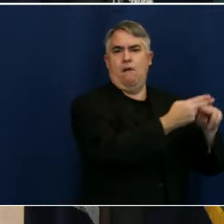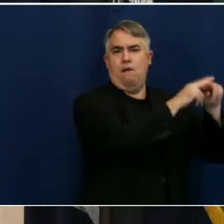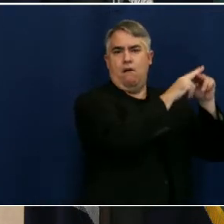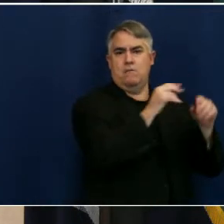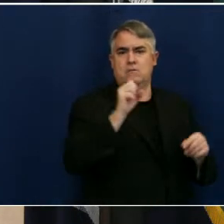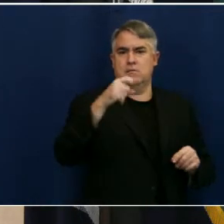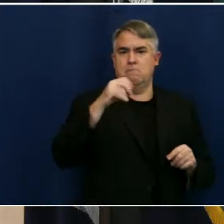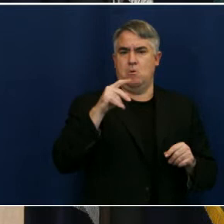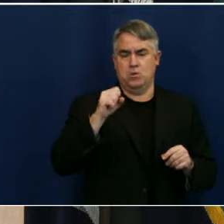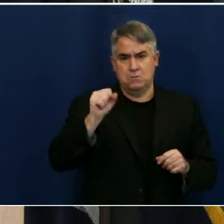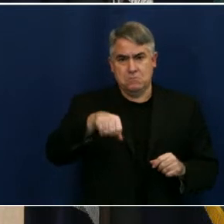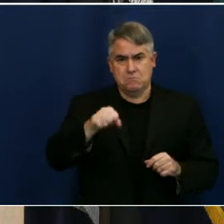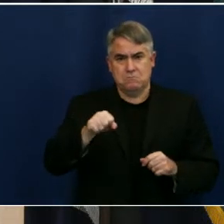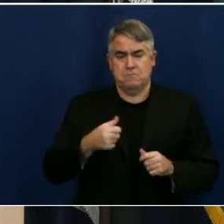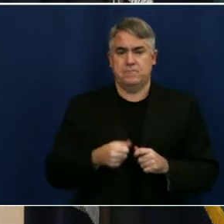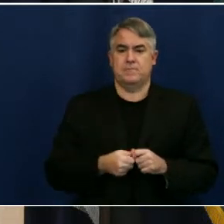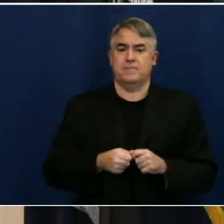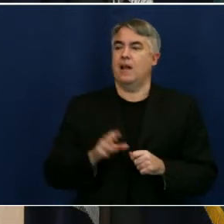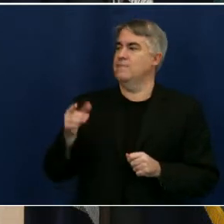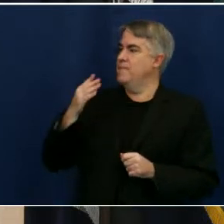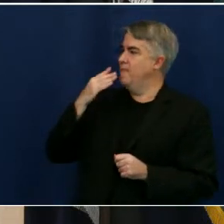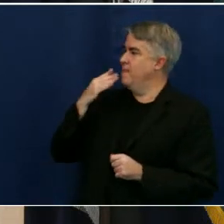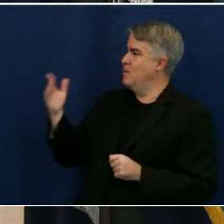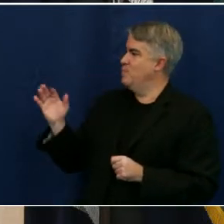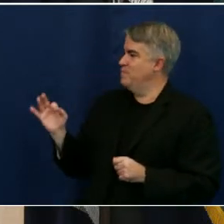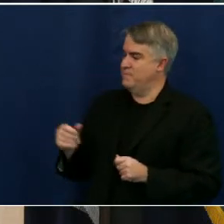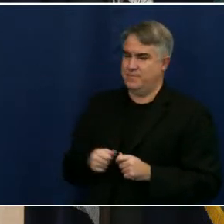question. Brandon Lewis, CBS 8.